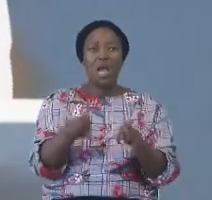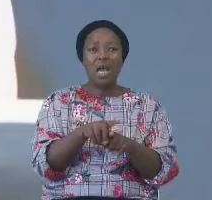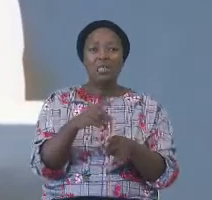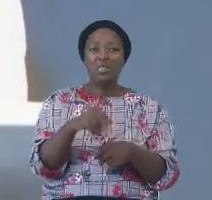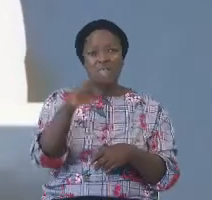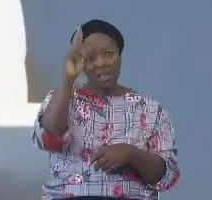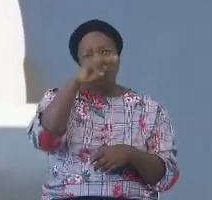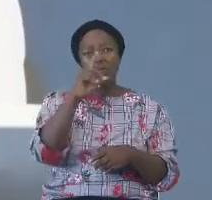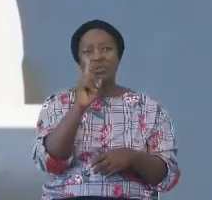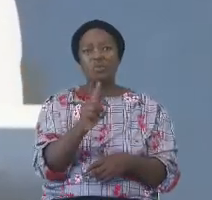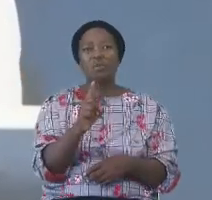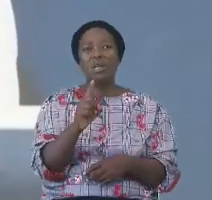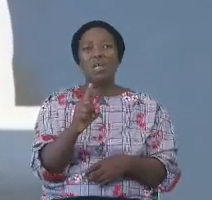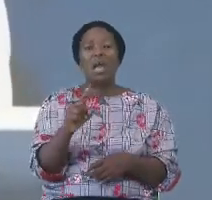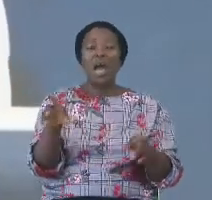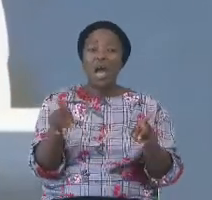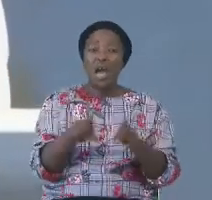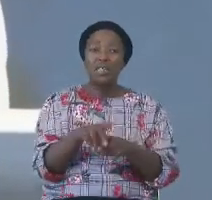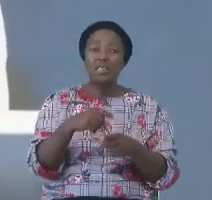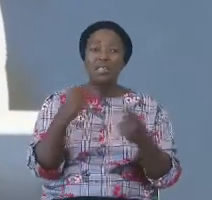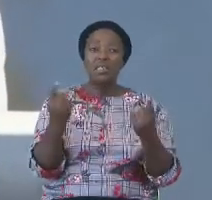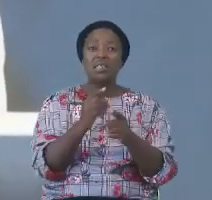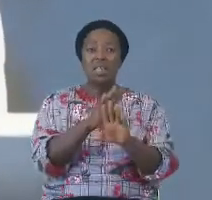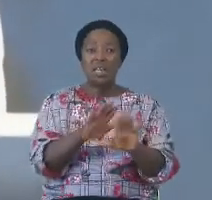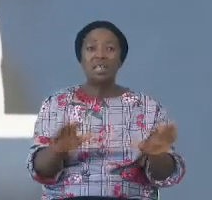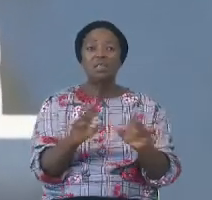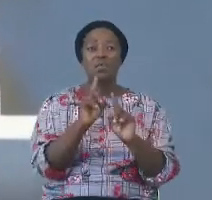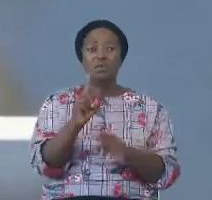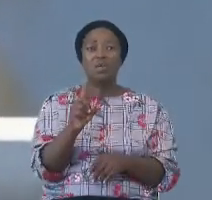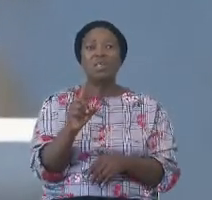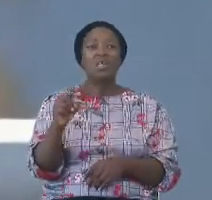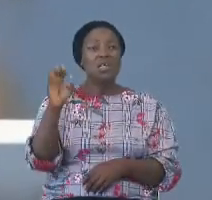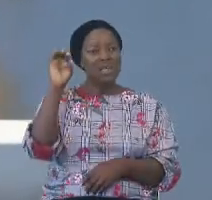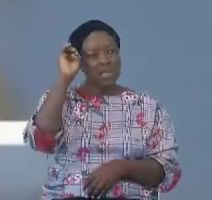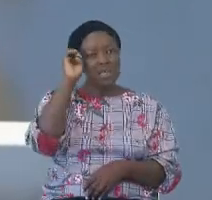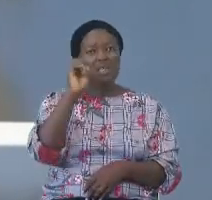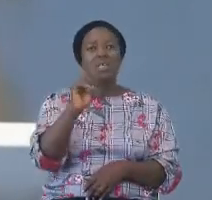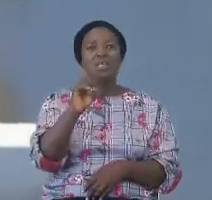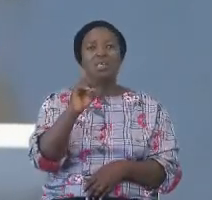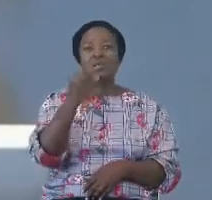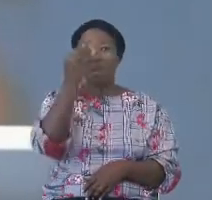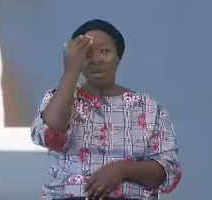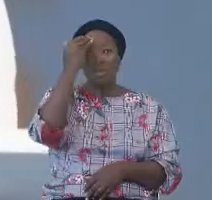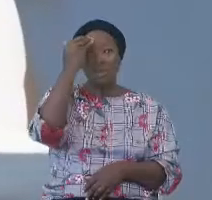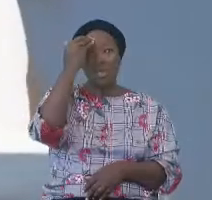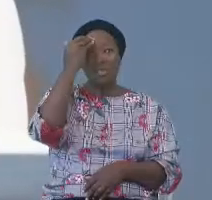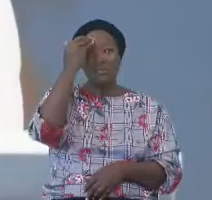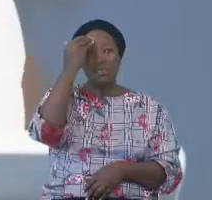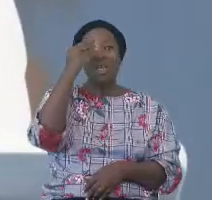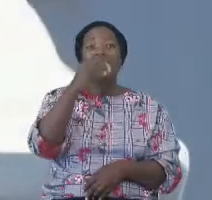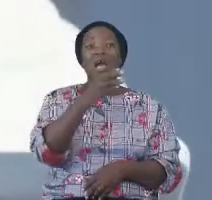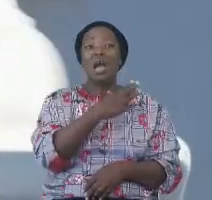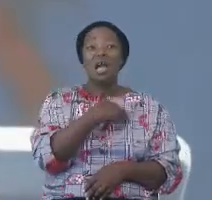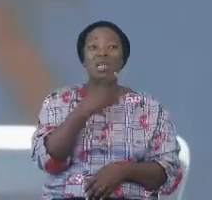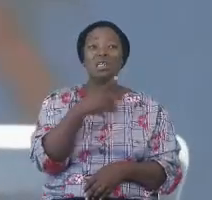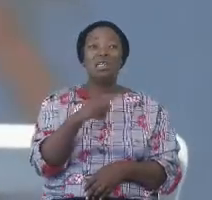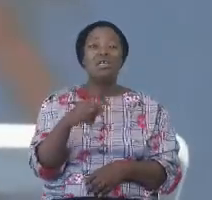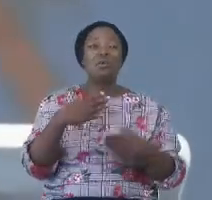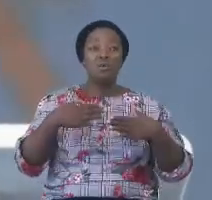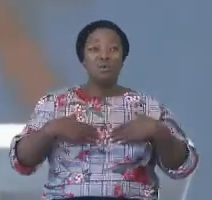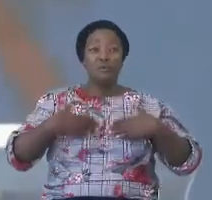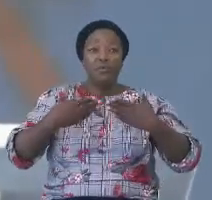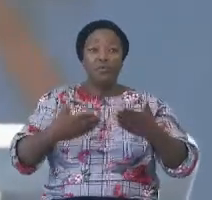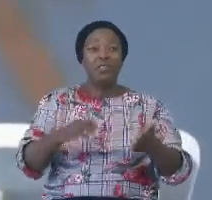righteous one and the pure one as the innocent one as the sinless one